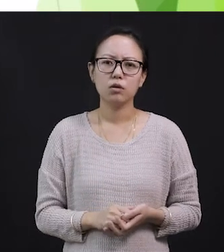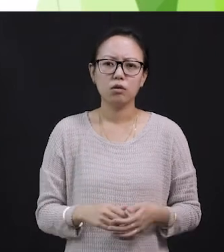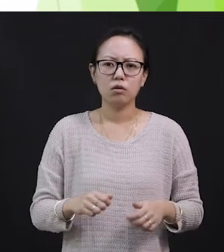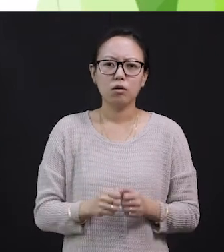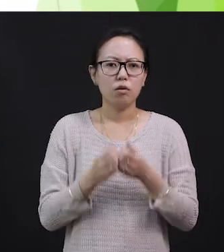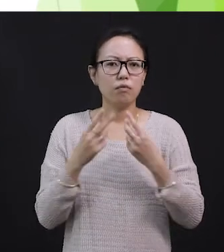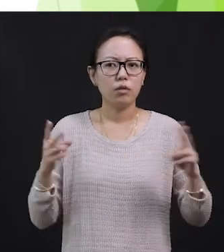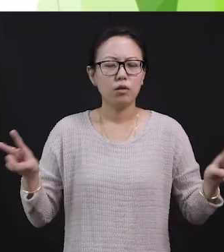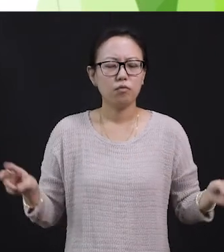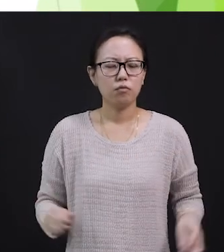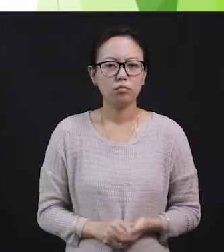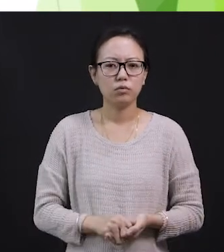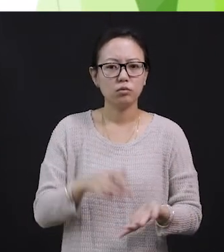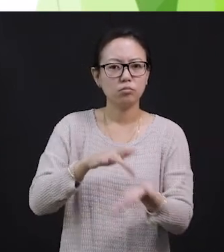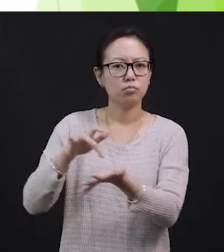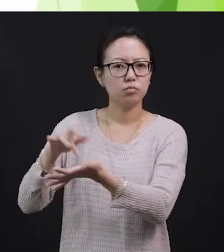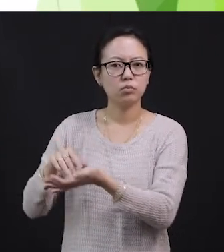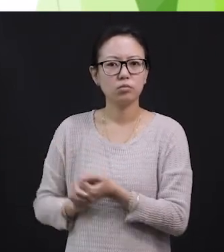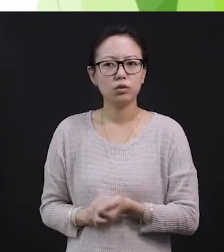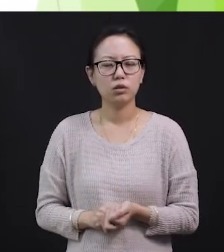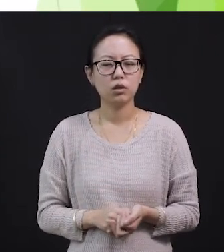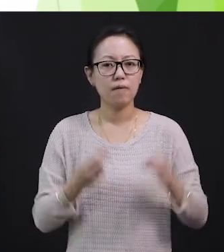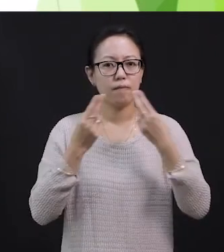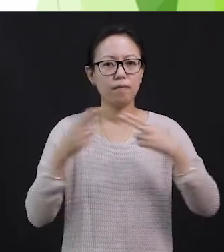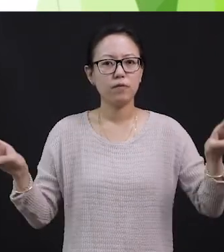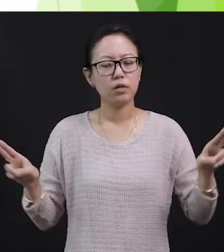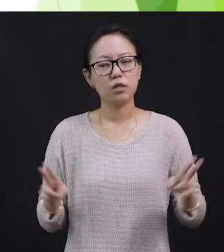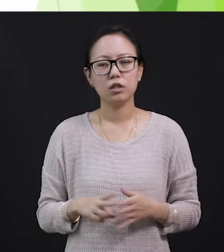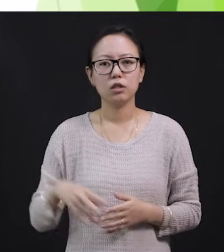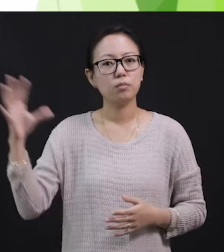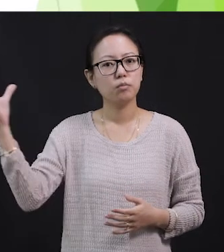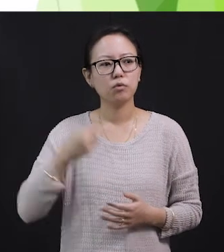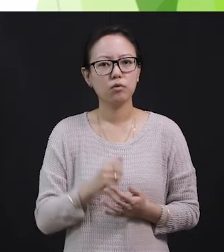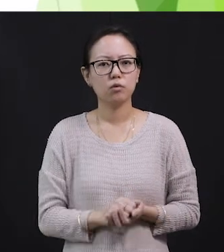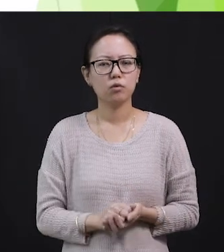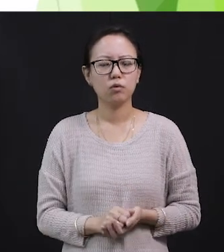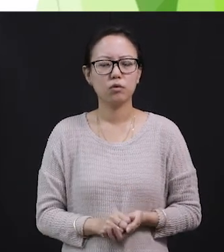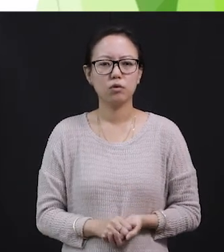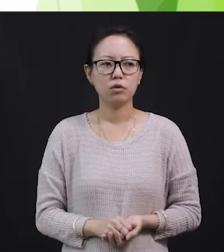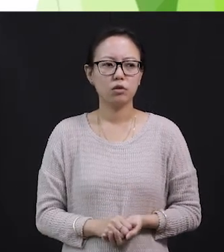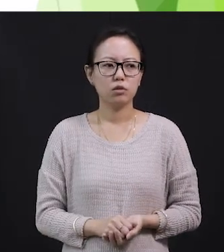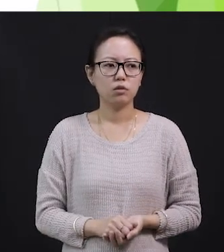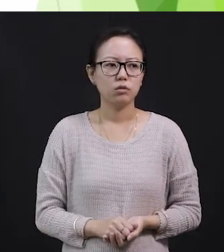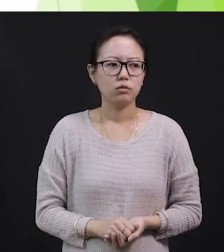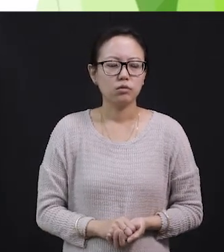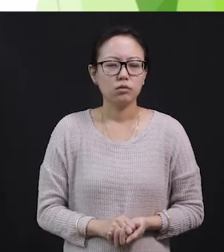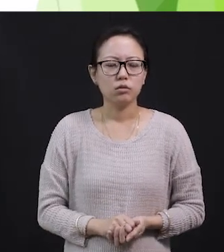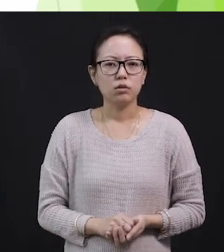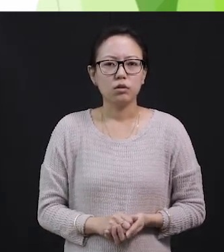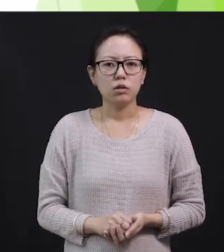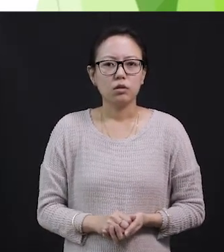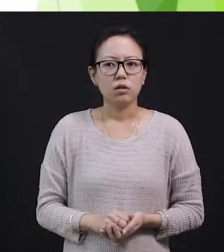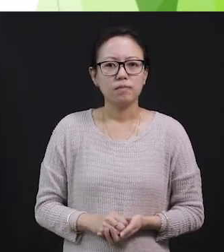have democratic world. So Swadeshi and boycott movement played a lead role in uprooting the very foundation of the